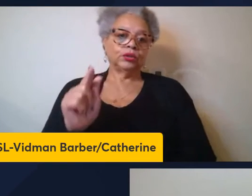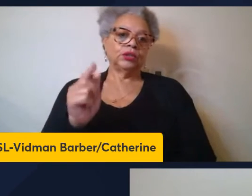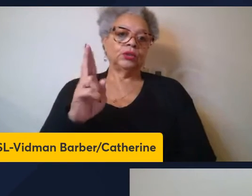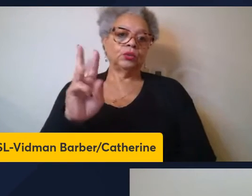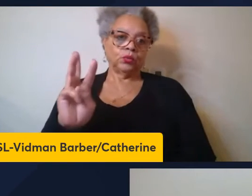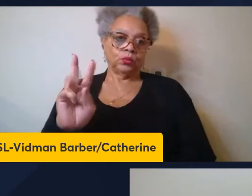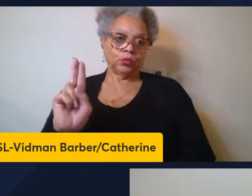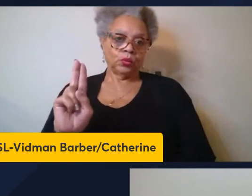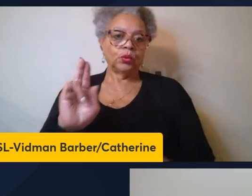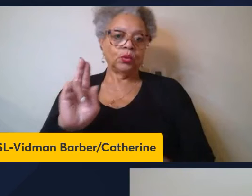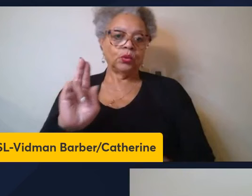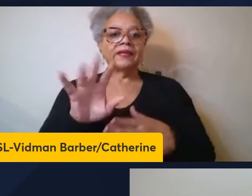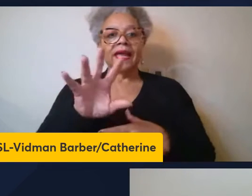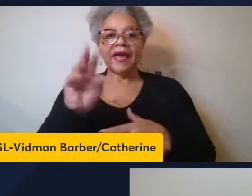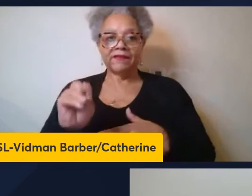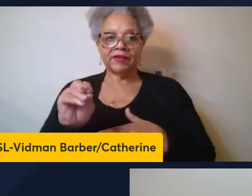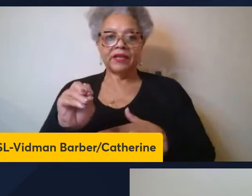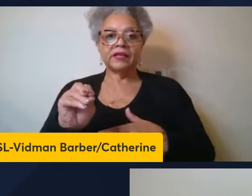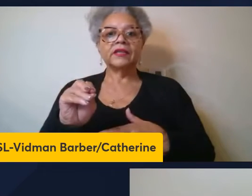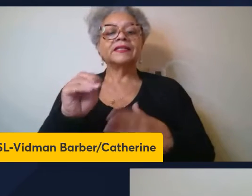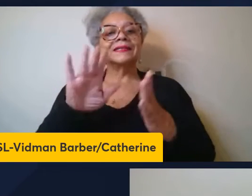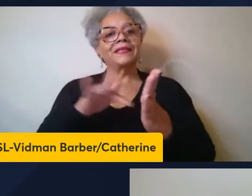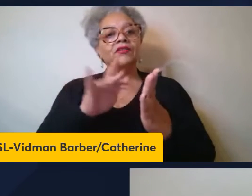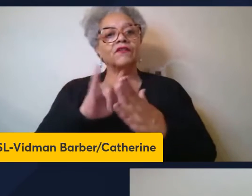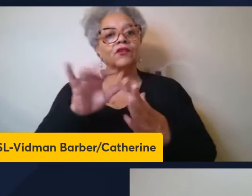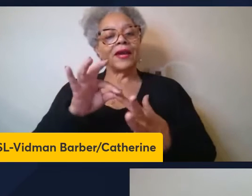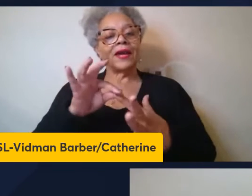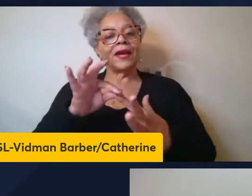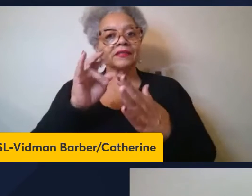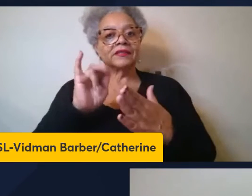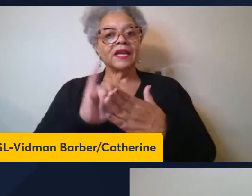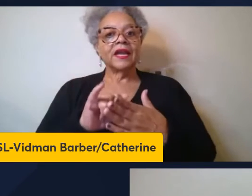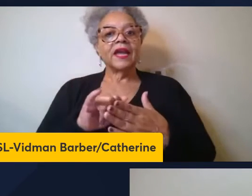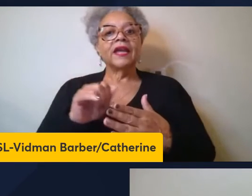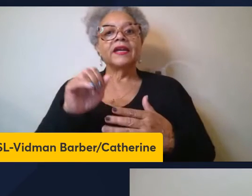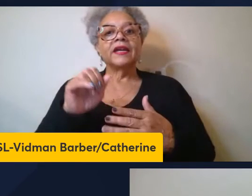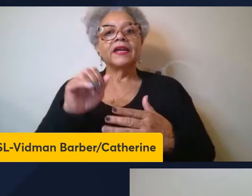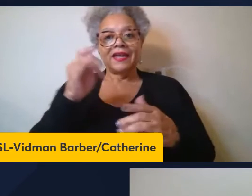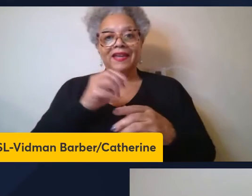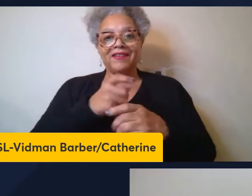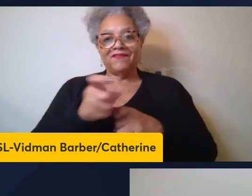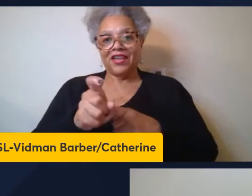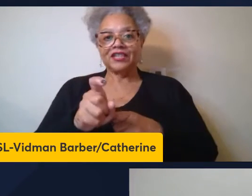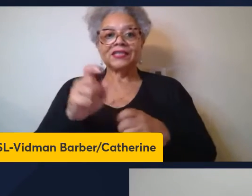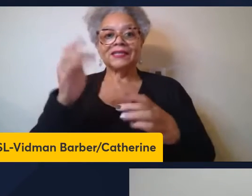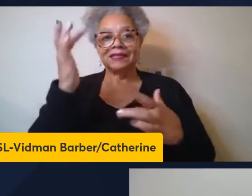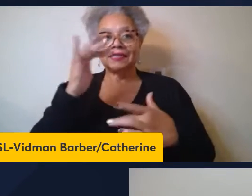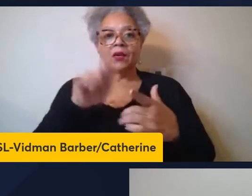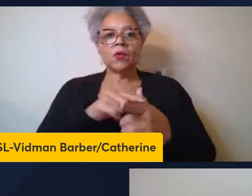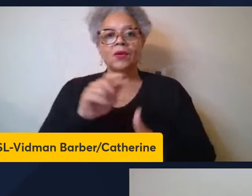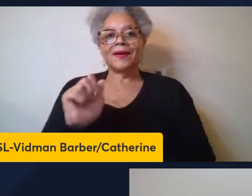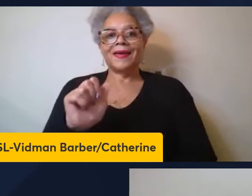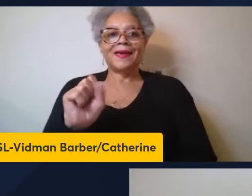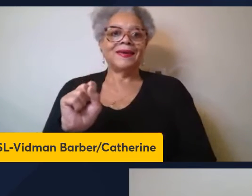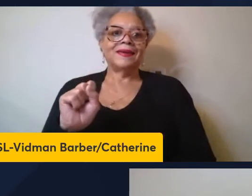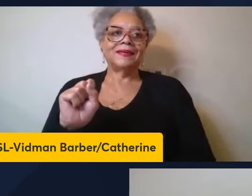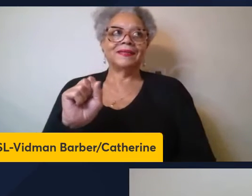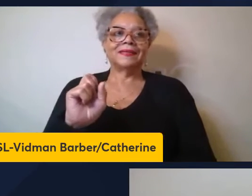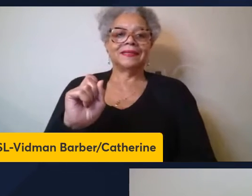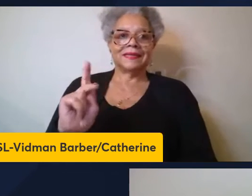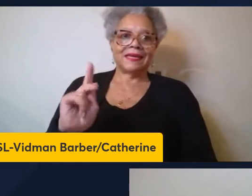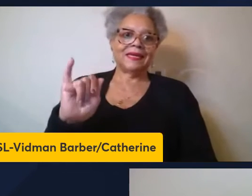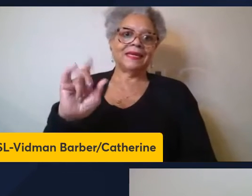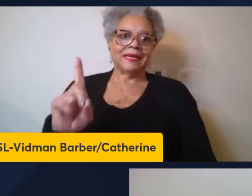research fellow at the African Center of Excellence for Genomics of Infectious Disease, or ACE-SCID. He